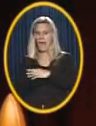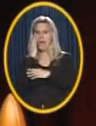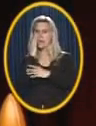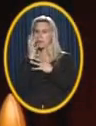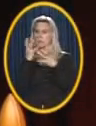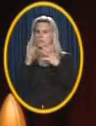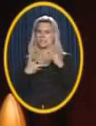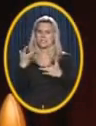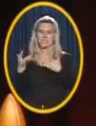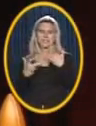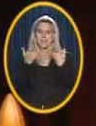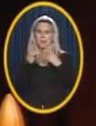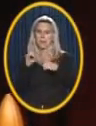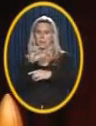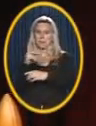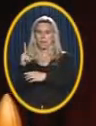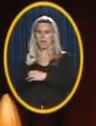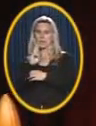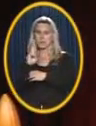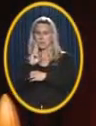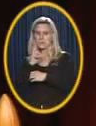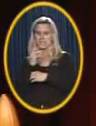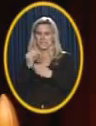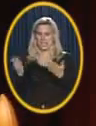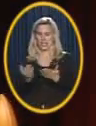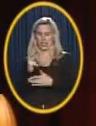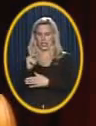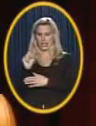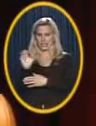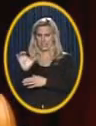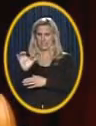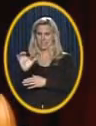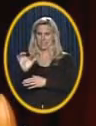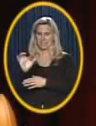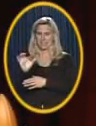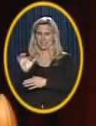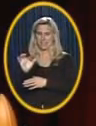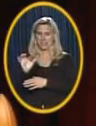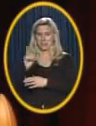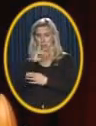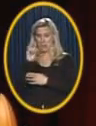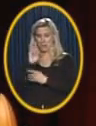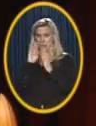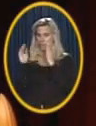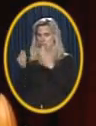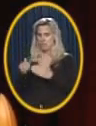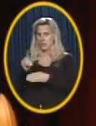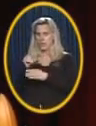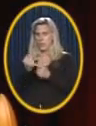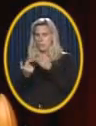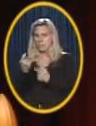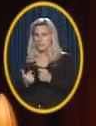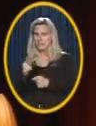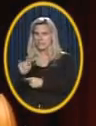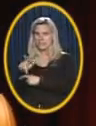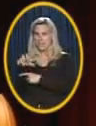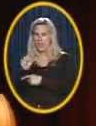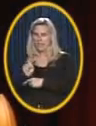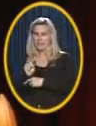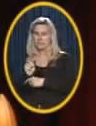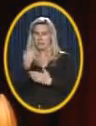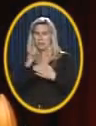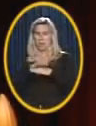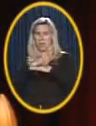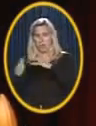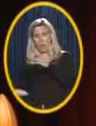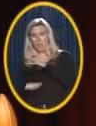lots of excitement going on back at Houston and probably here at KSC at that particular time over those, because if those are missing, then we got some on the bottom that are missing. Well,